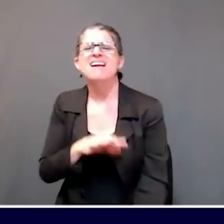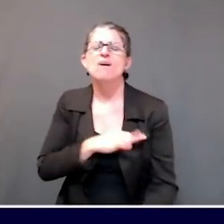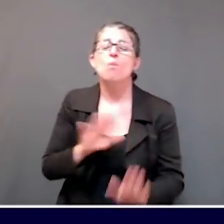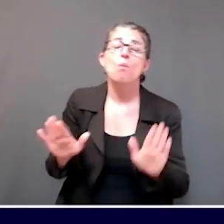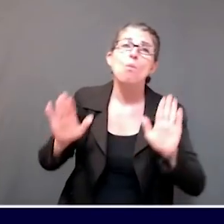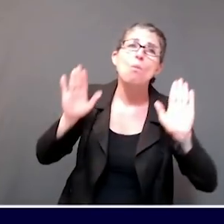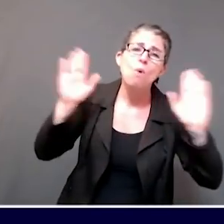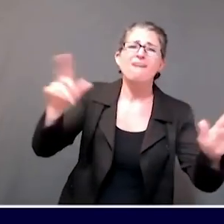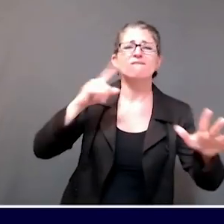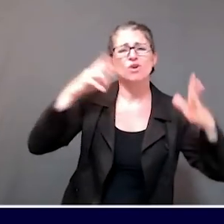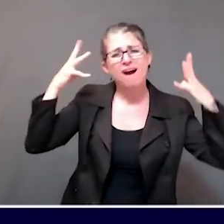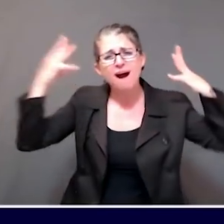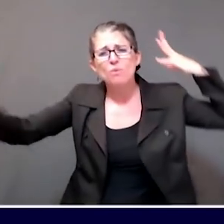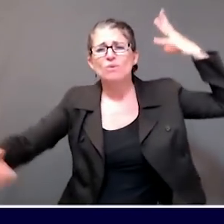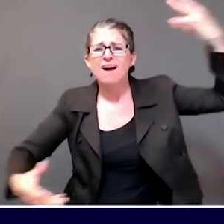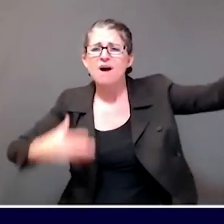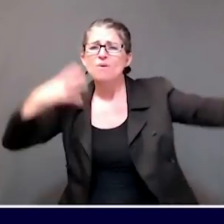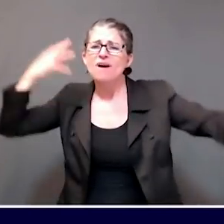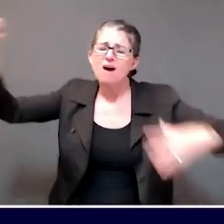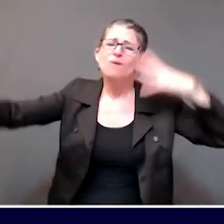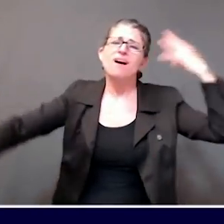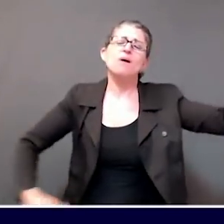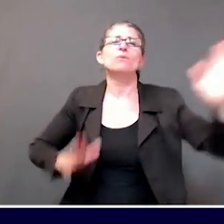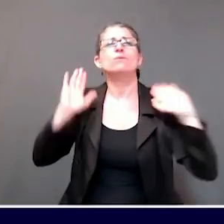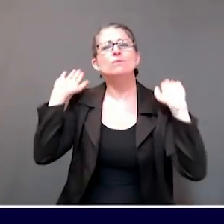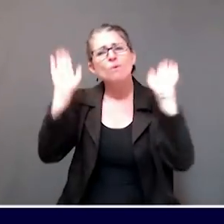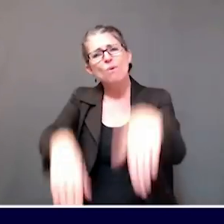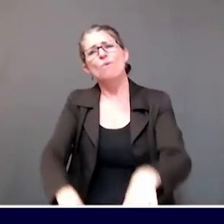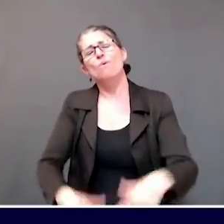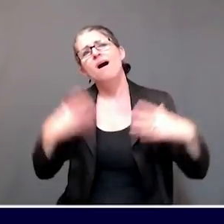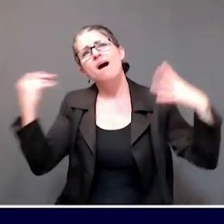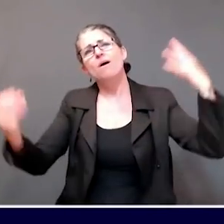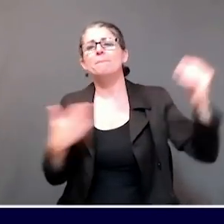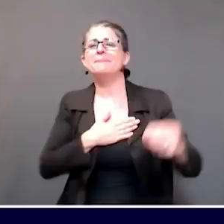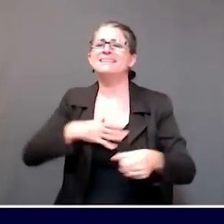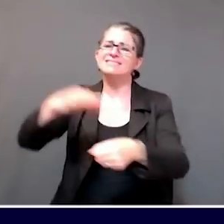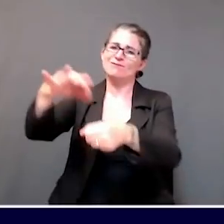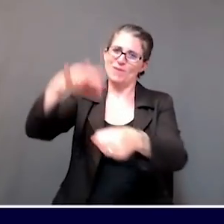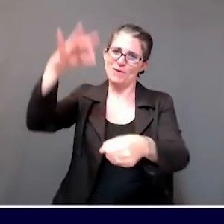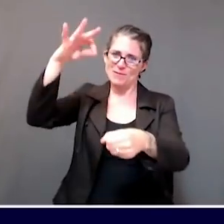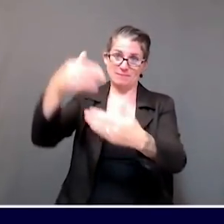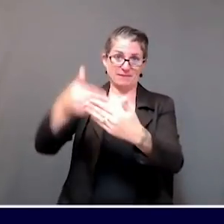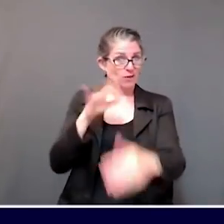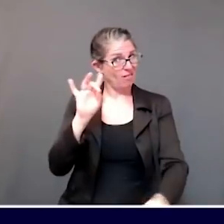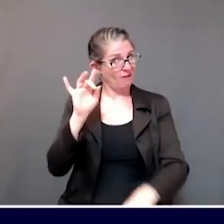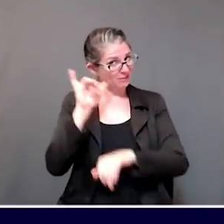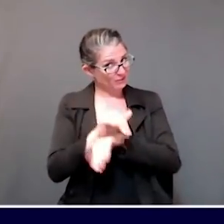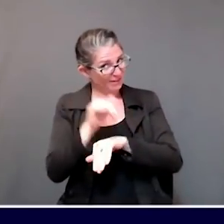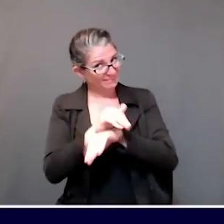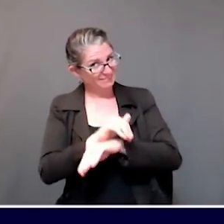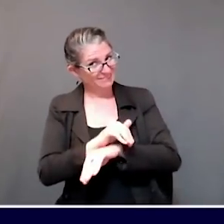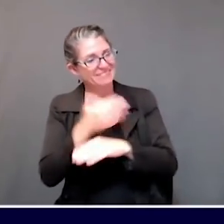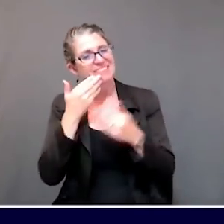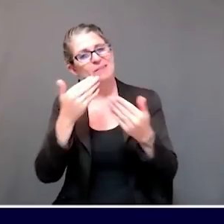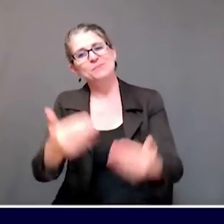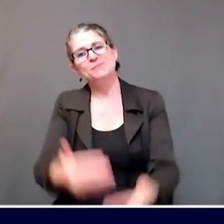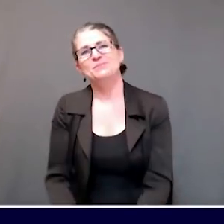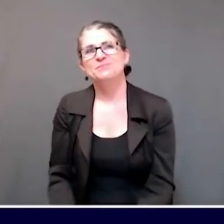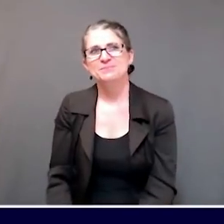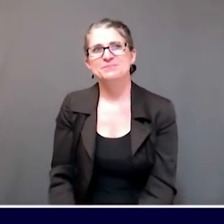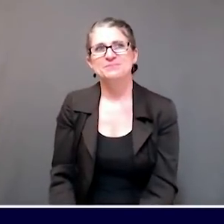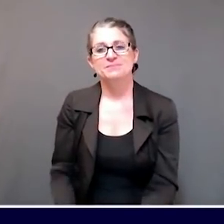see Maine, and don't forget to vote before 8 p.m. if you haven't already. Thank you. Great.